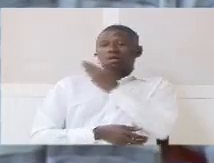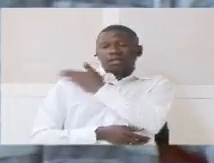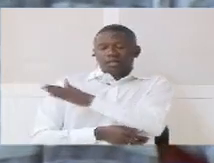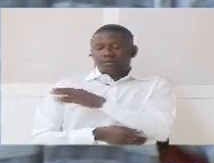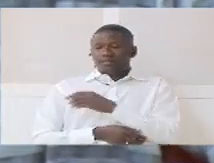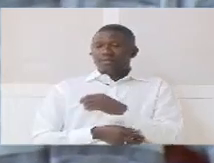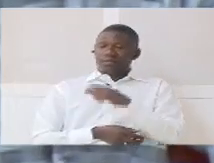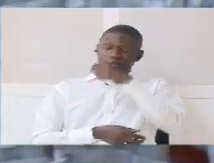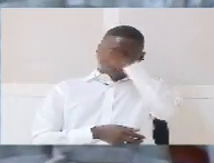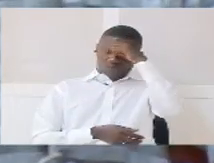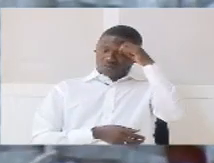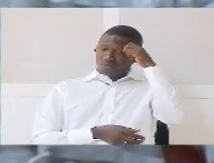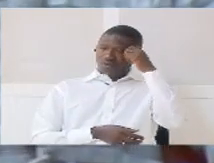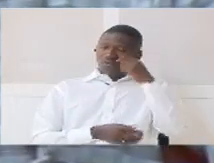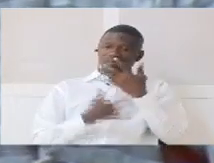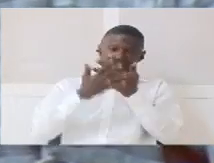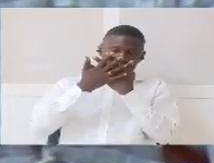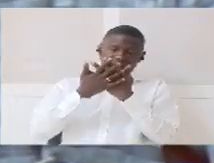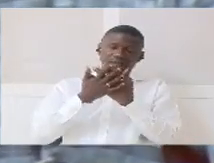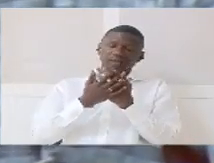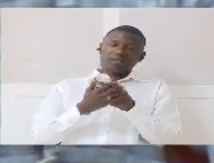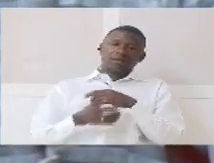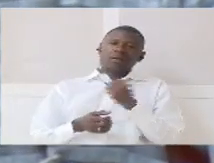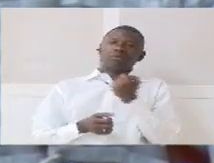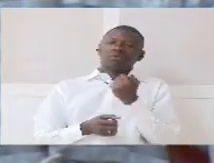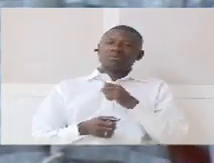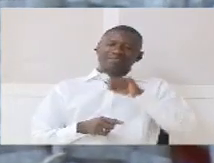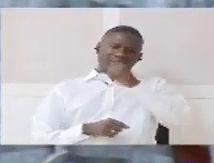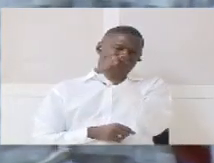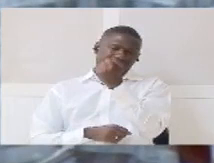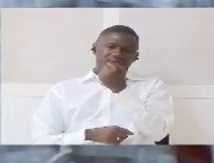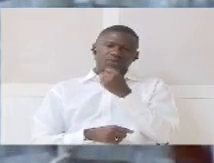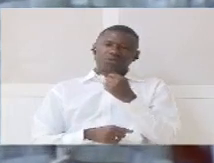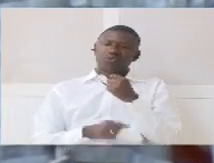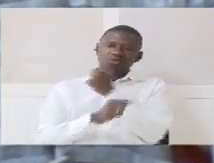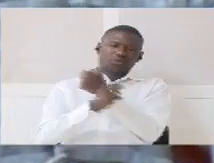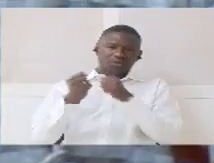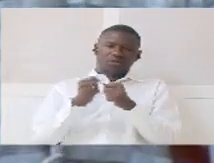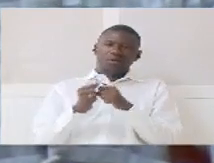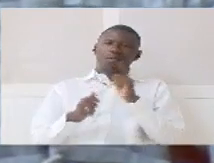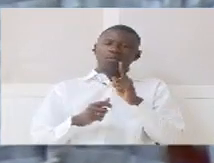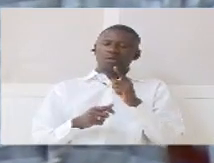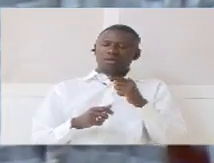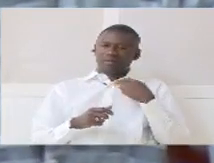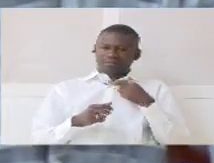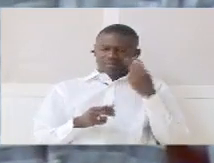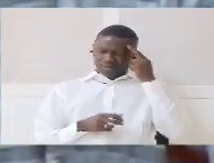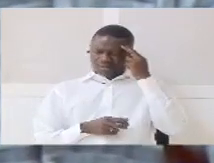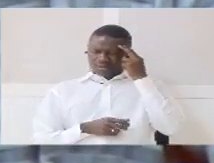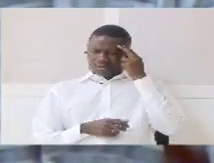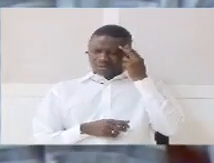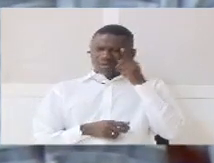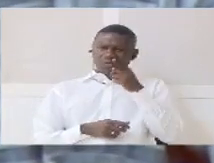of difficulties. Comment on the union for Koyedo Kobula Fentem for Kolea Kulu? But I have noticed that you keep coming back to this very